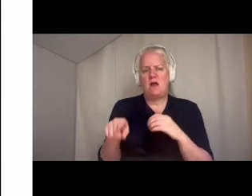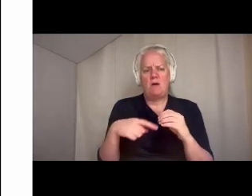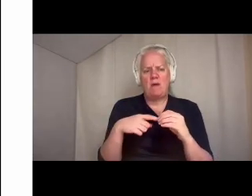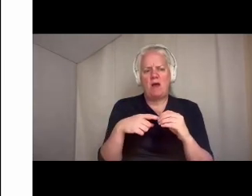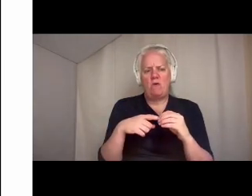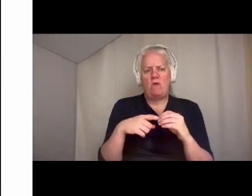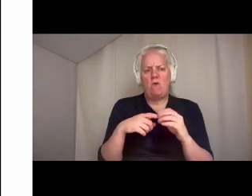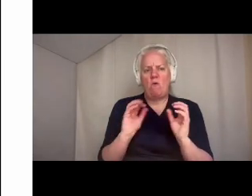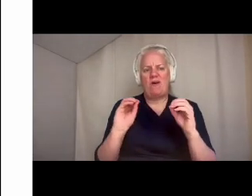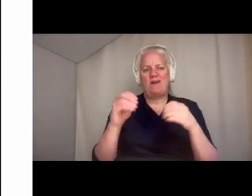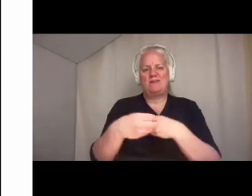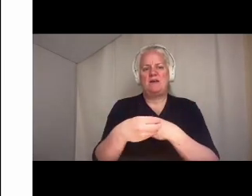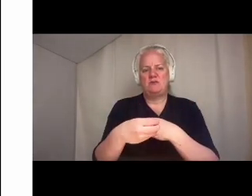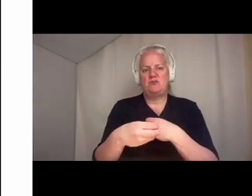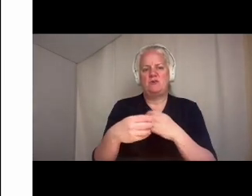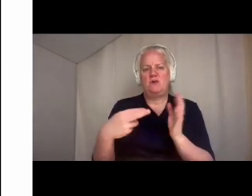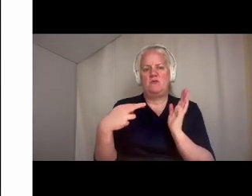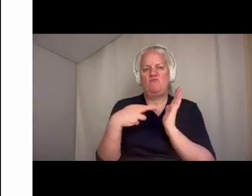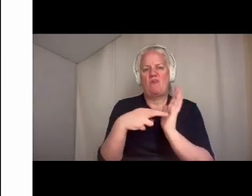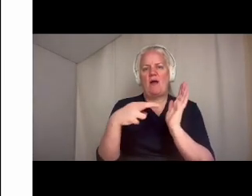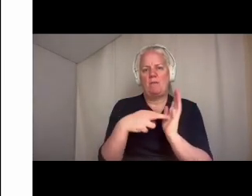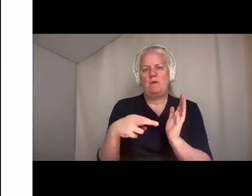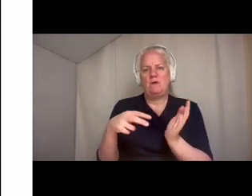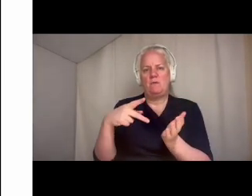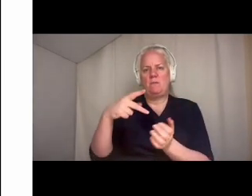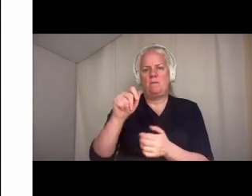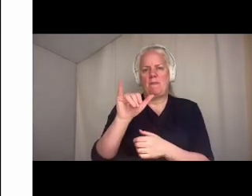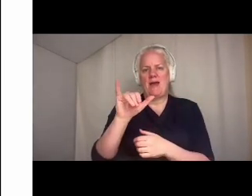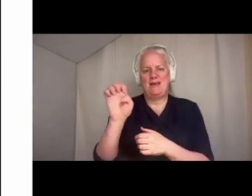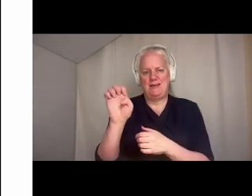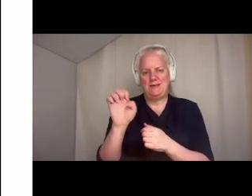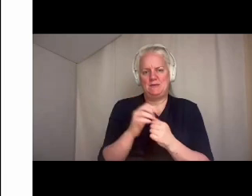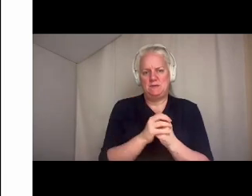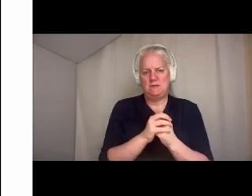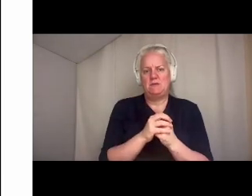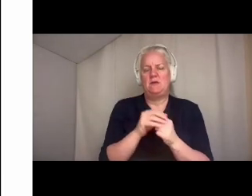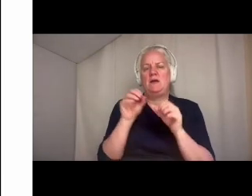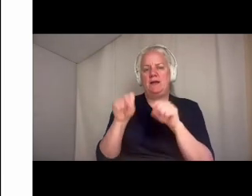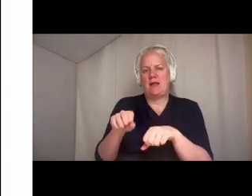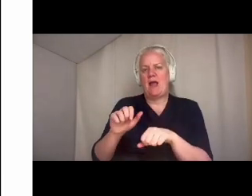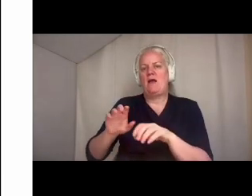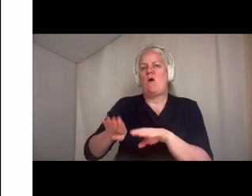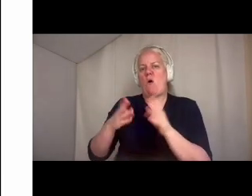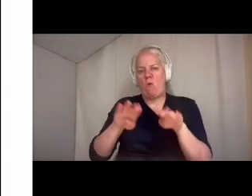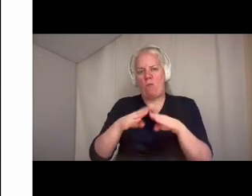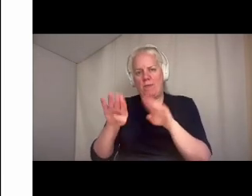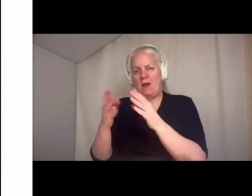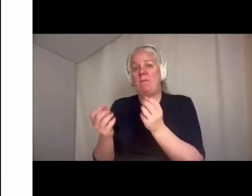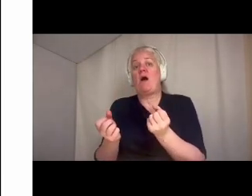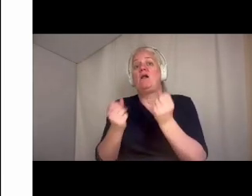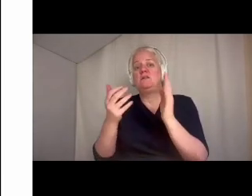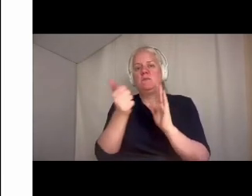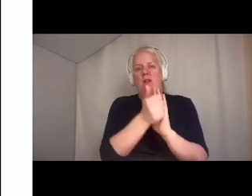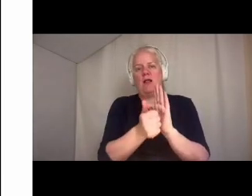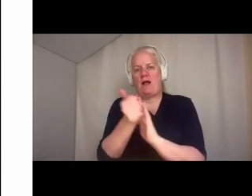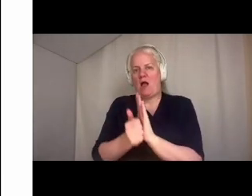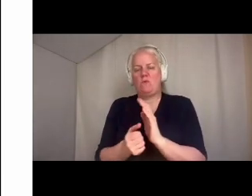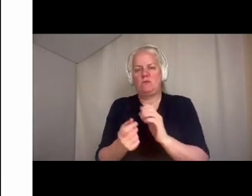payees and the ability to open and manage multiple ABLE accounts at one